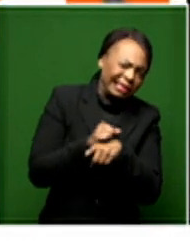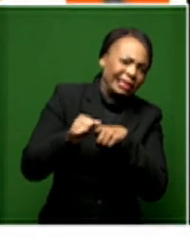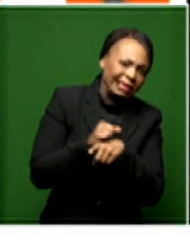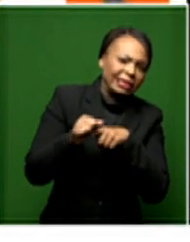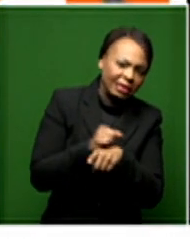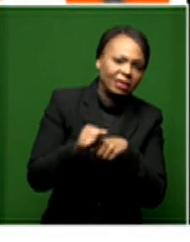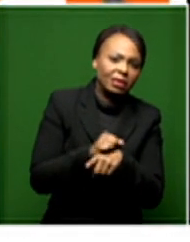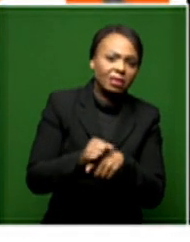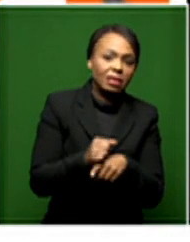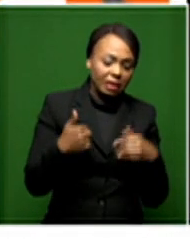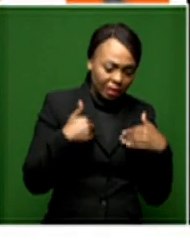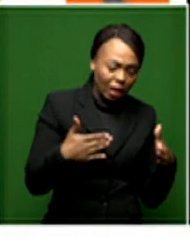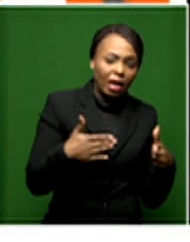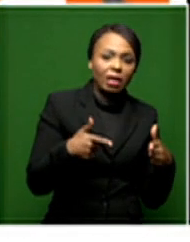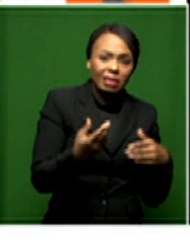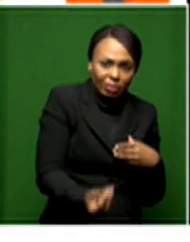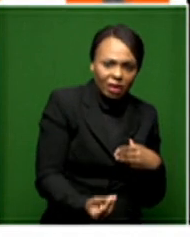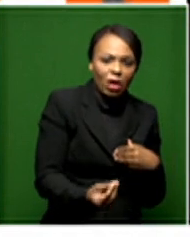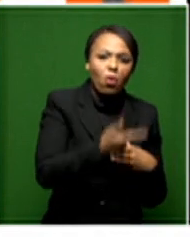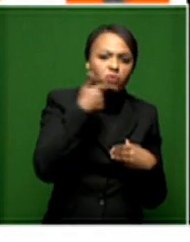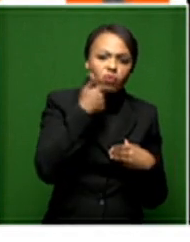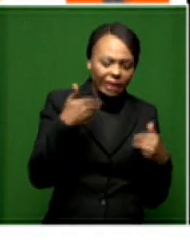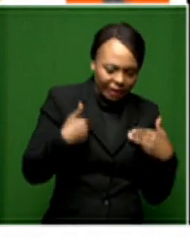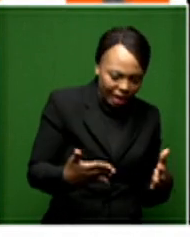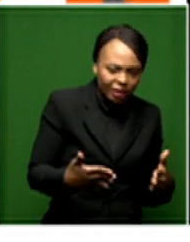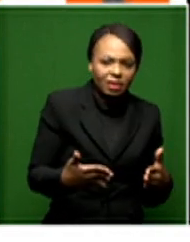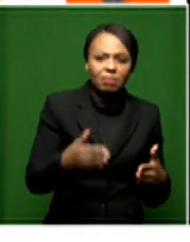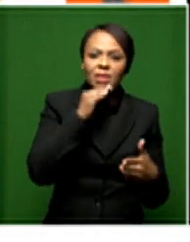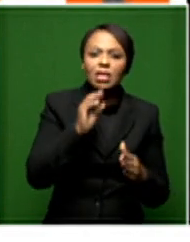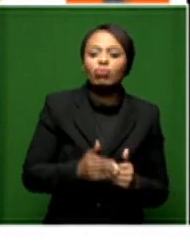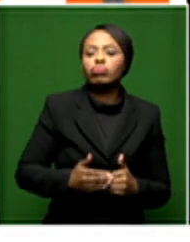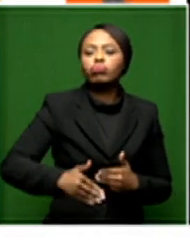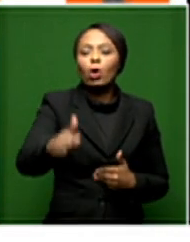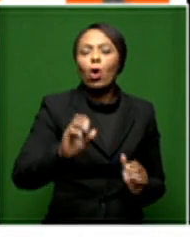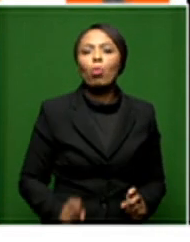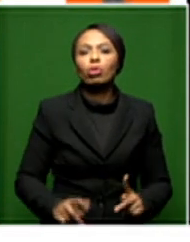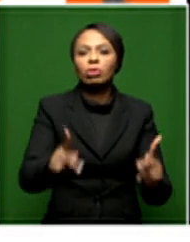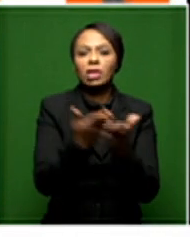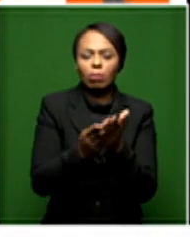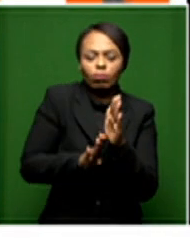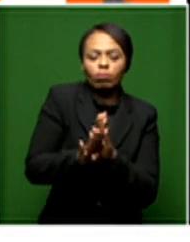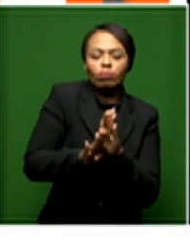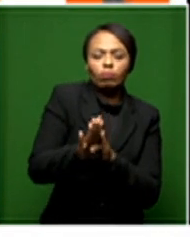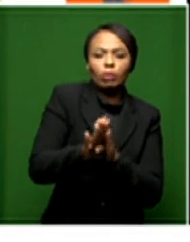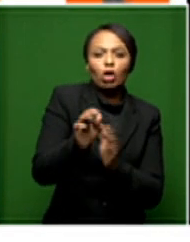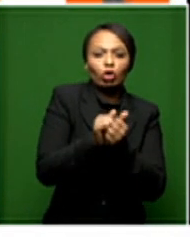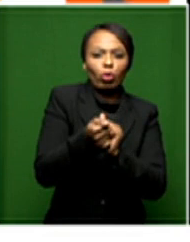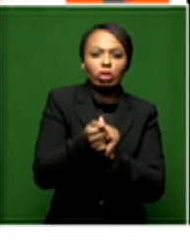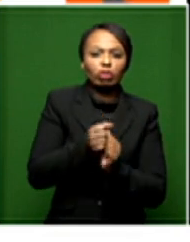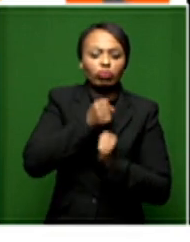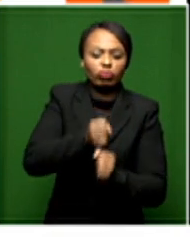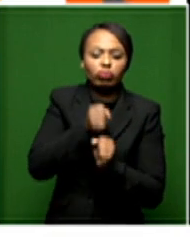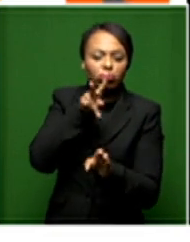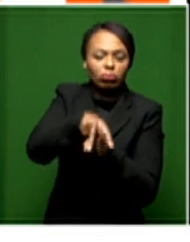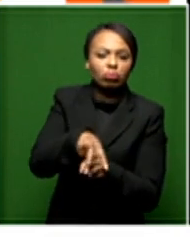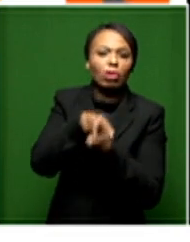start, the younger you start, the better opportunity you give yourself to improve and really get good at a sport. There are many people that